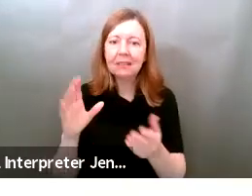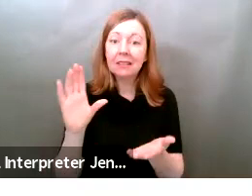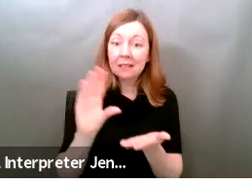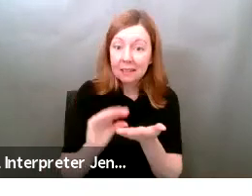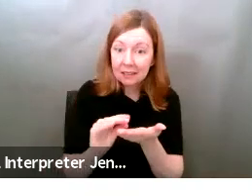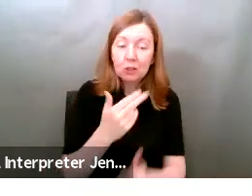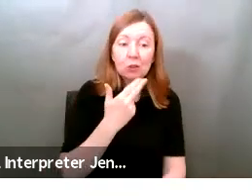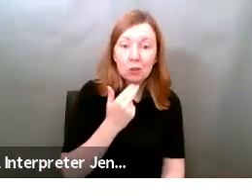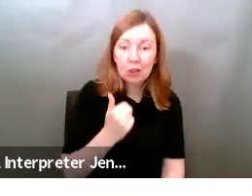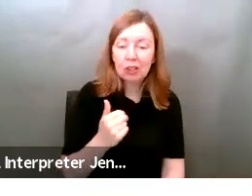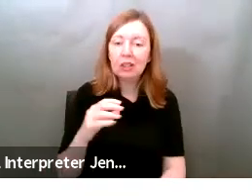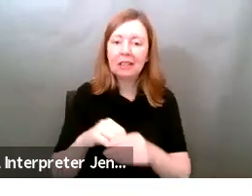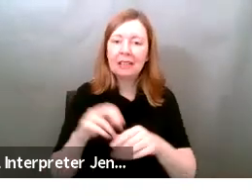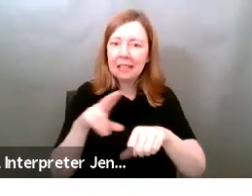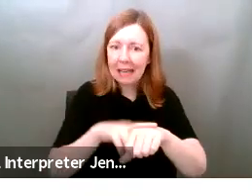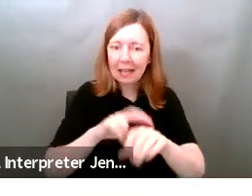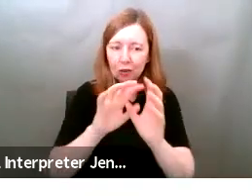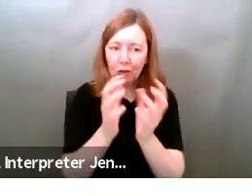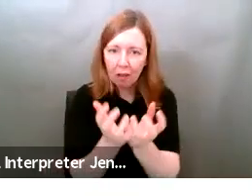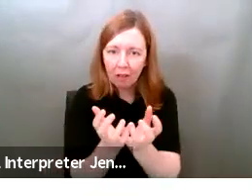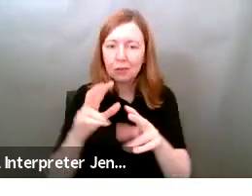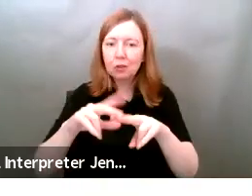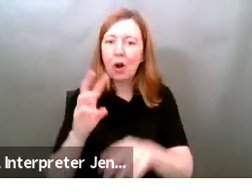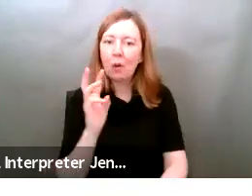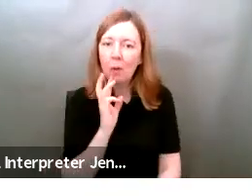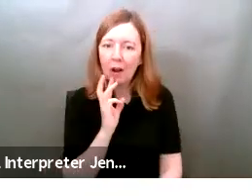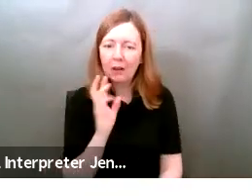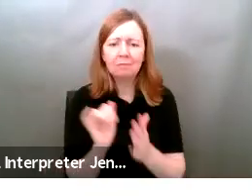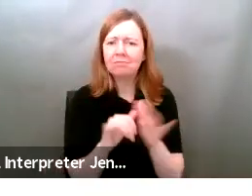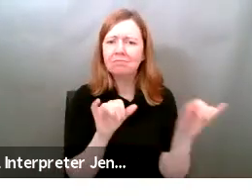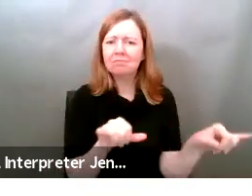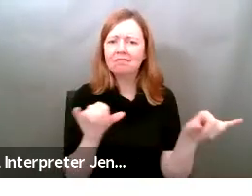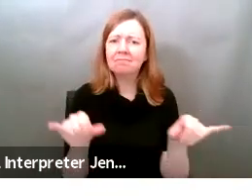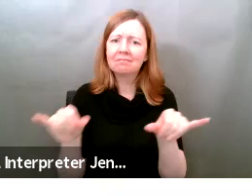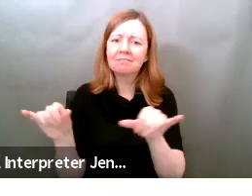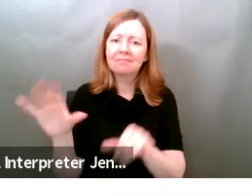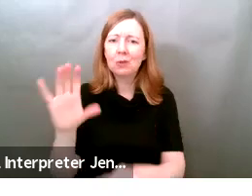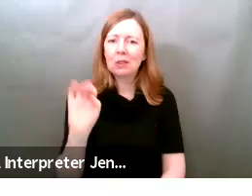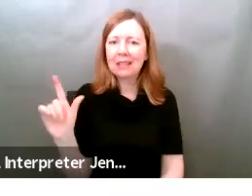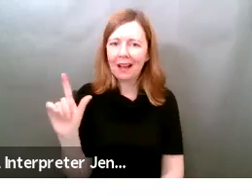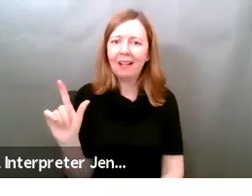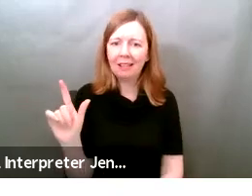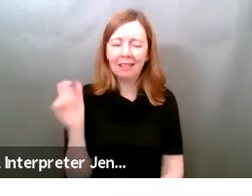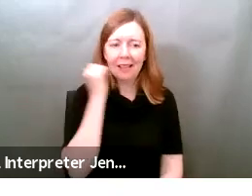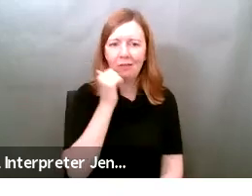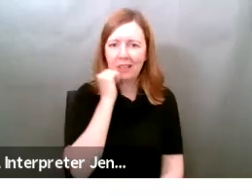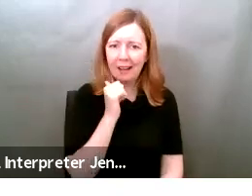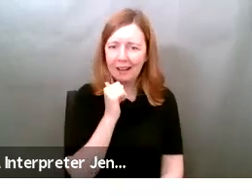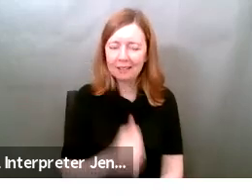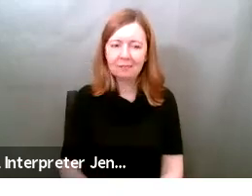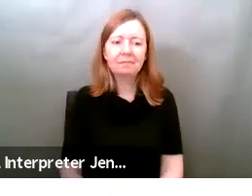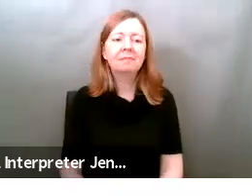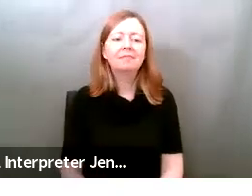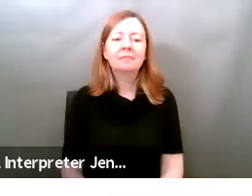of sugars and the natural concentration of salt water is the same that is in your cells every day. And so